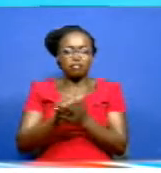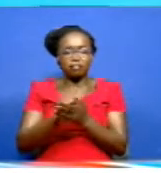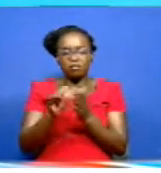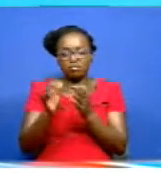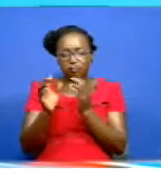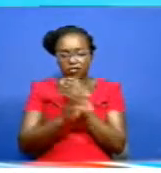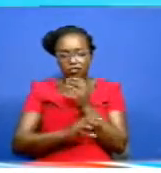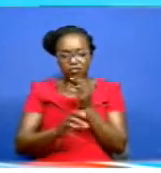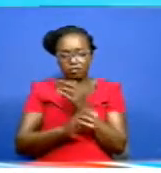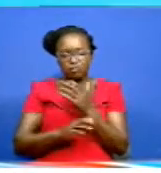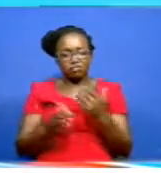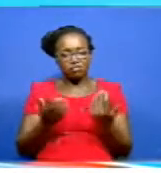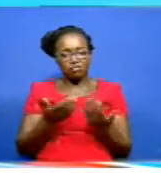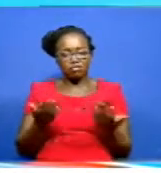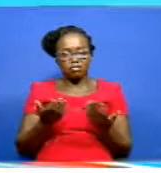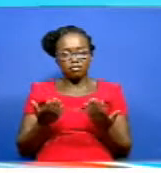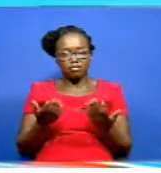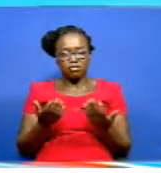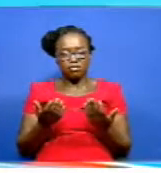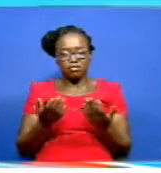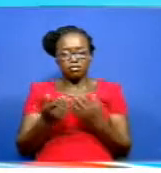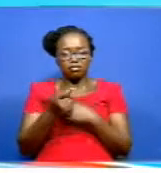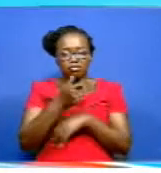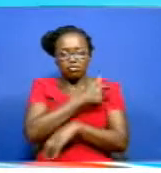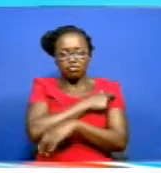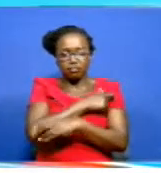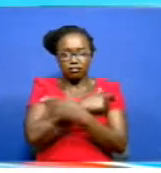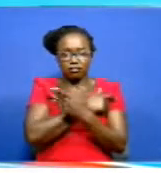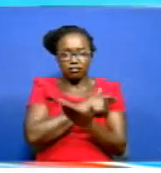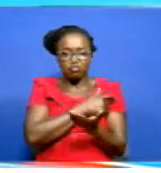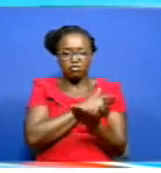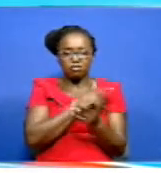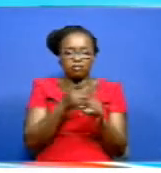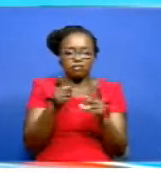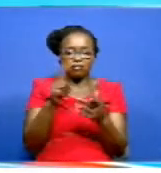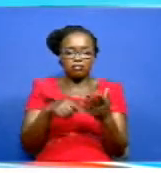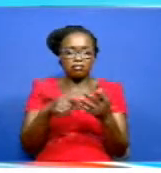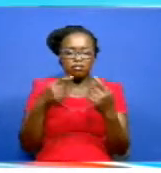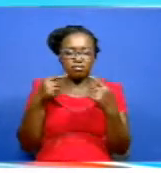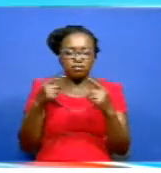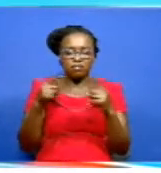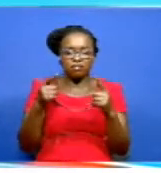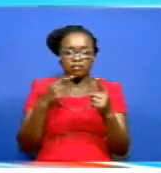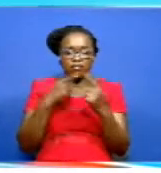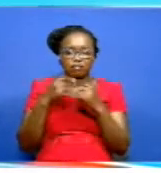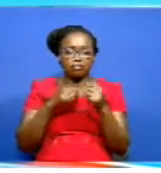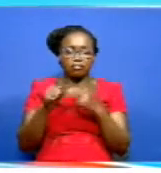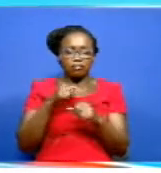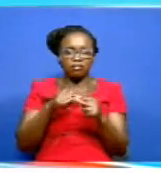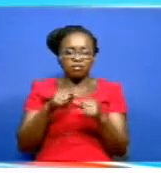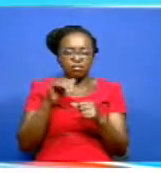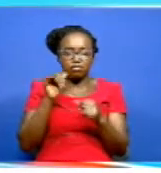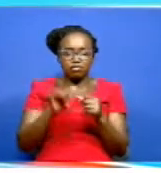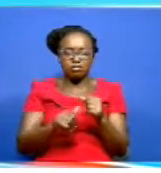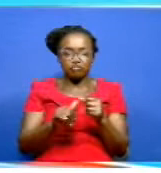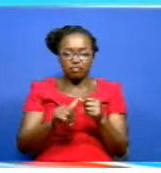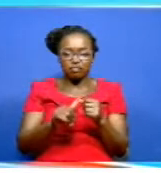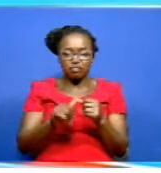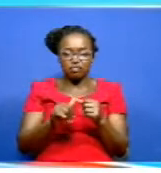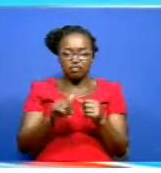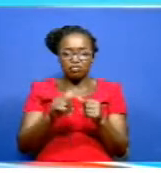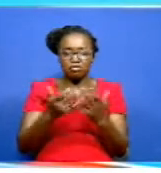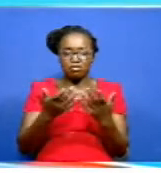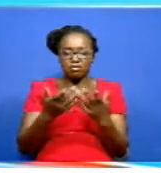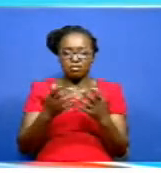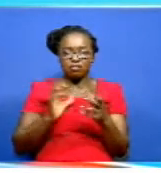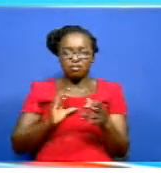task force as we speak, now that we have the vaccines? And what are some of the successes that you can talk about that the task force has been able